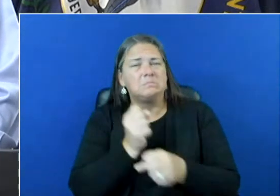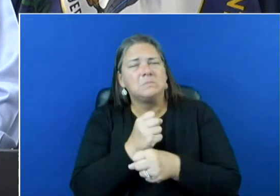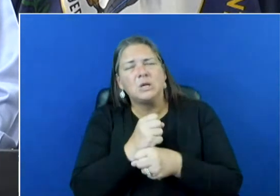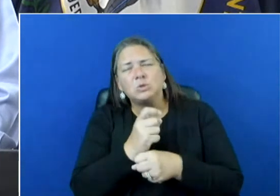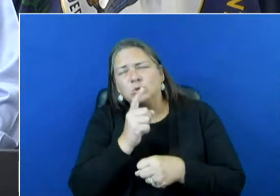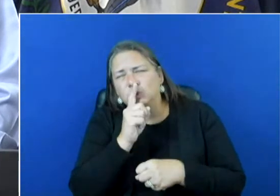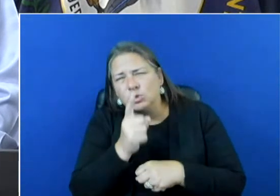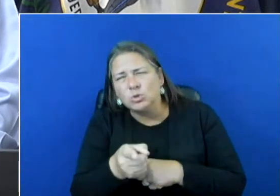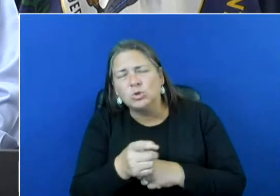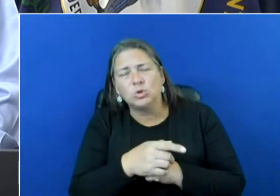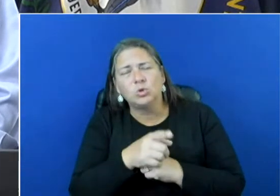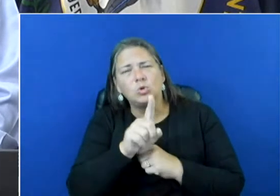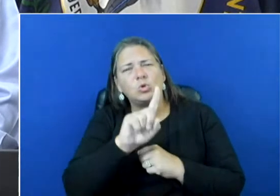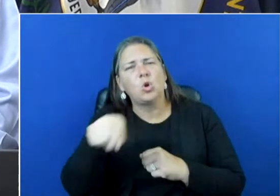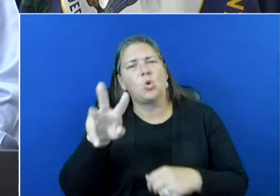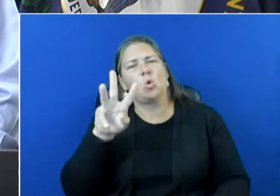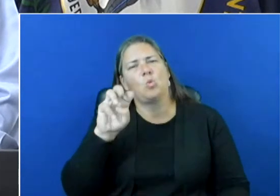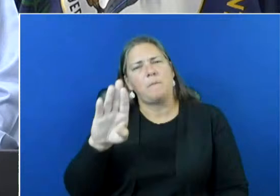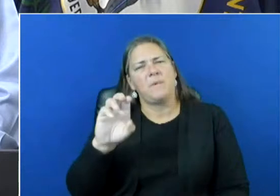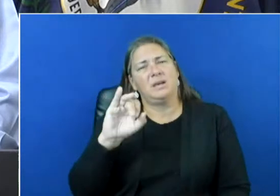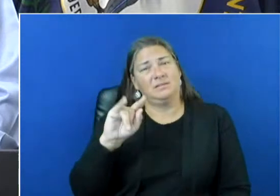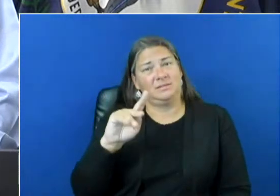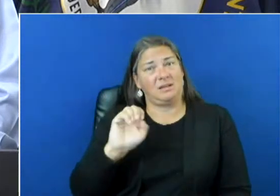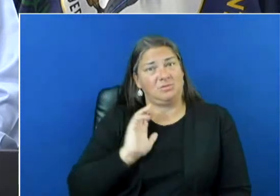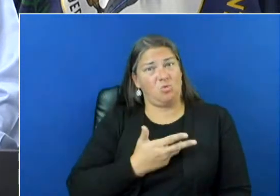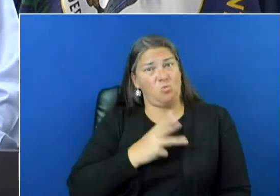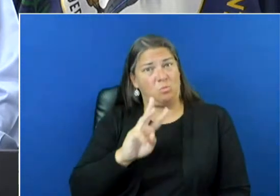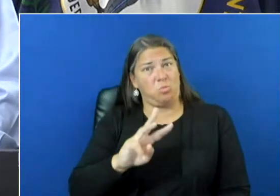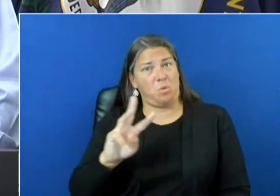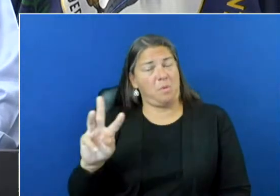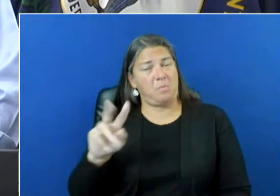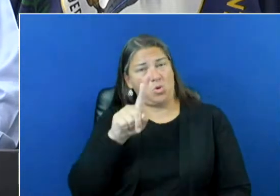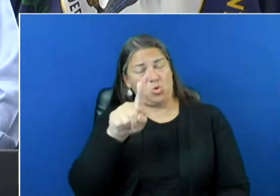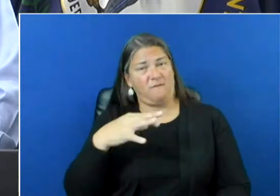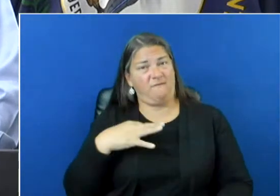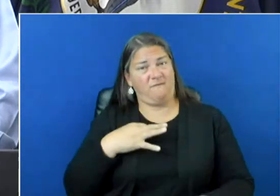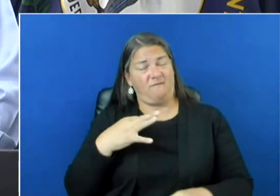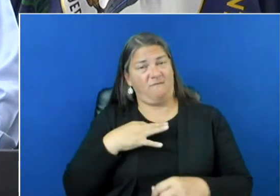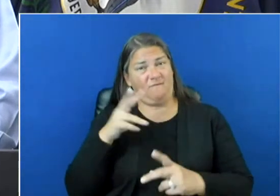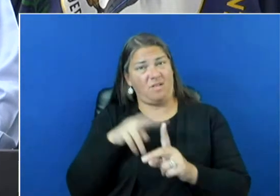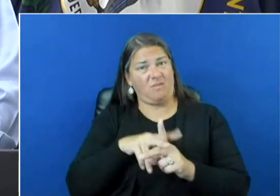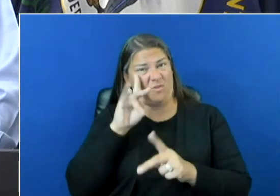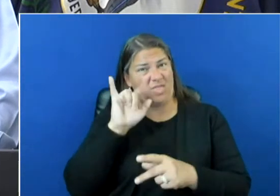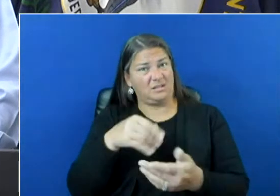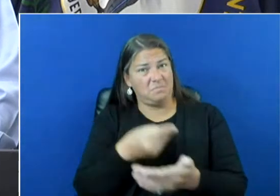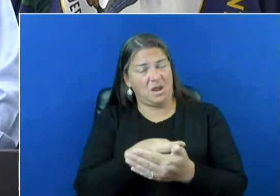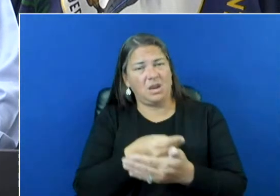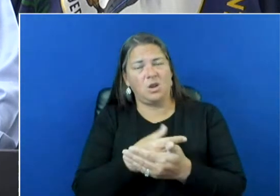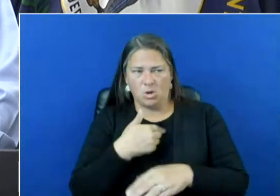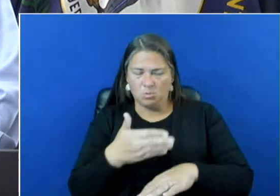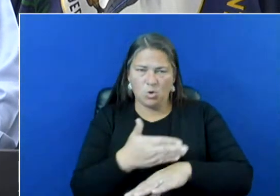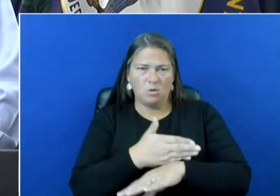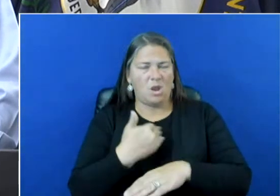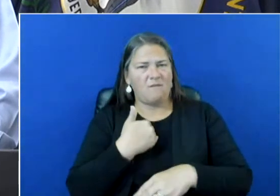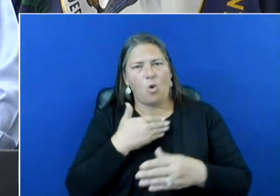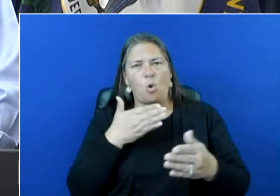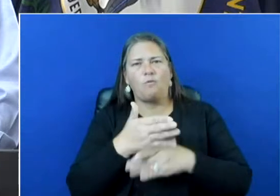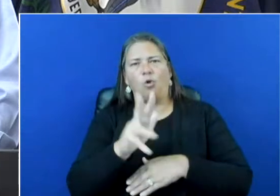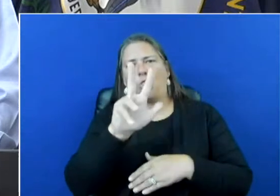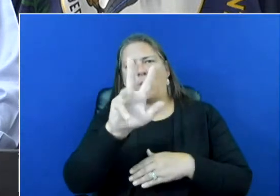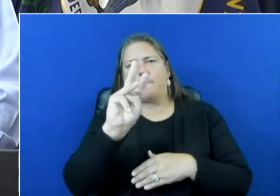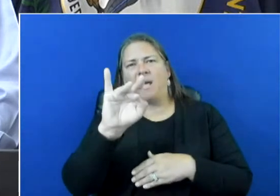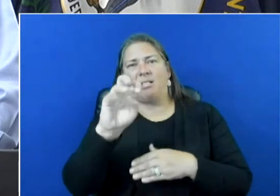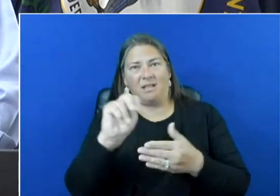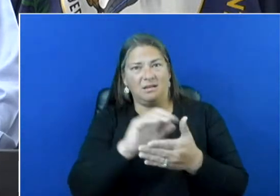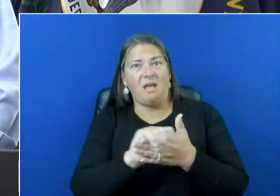go to our website and you file for those dollars. We are continuing to improve. We provided over $3 million